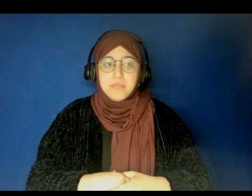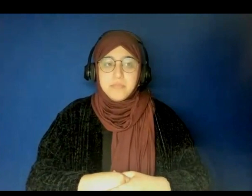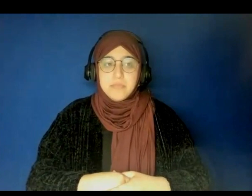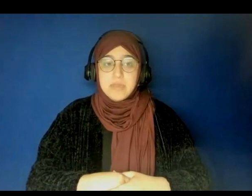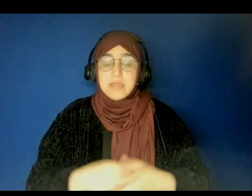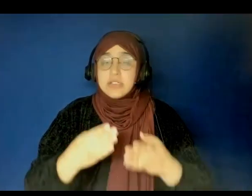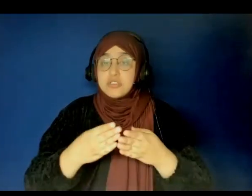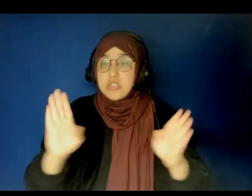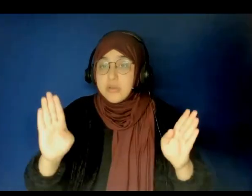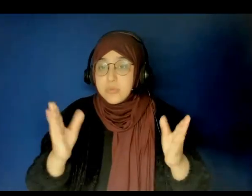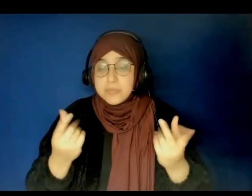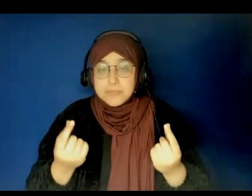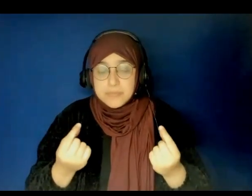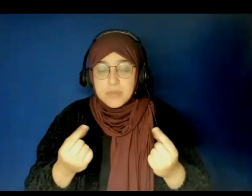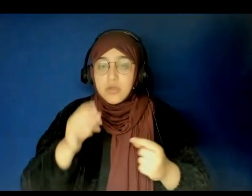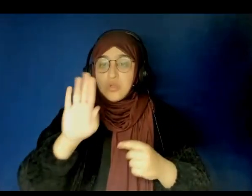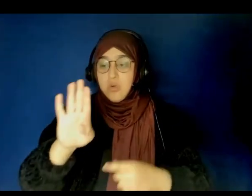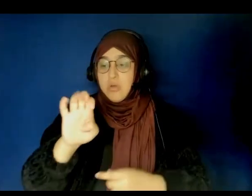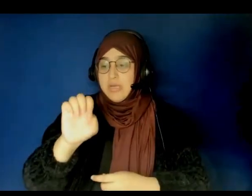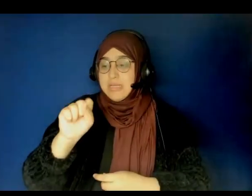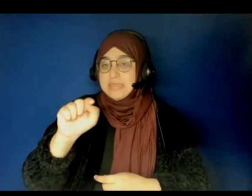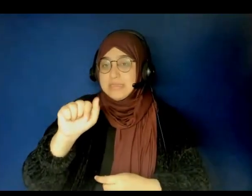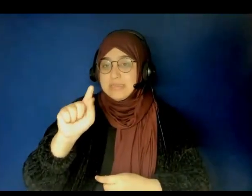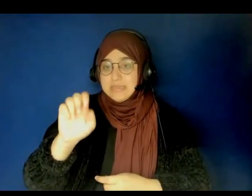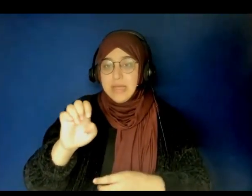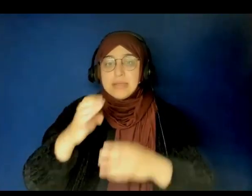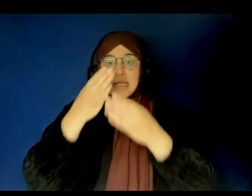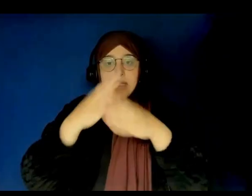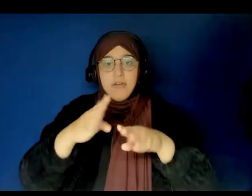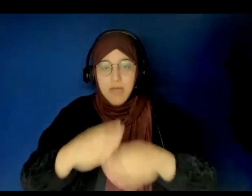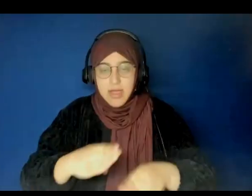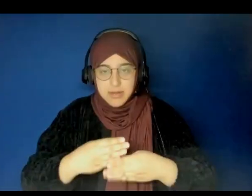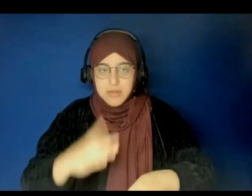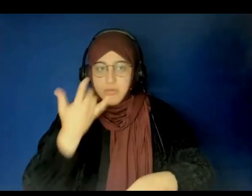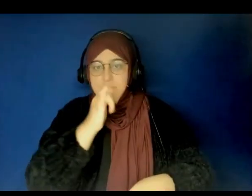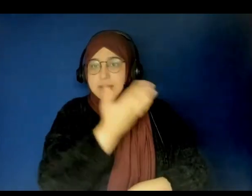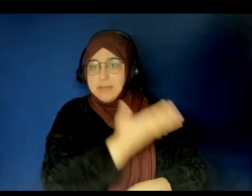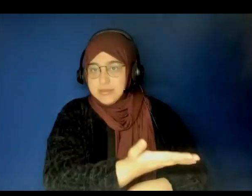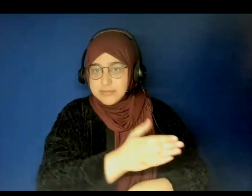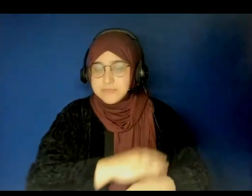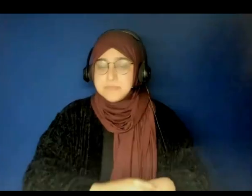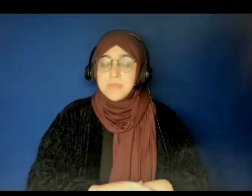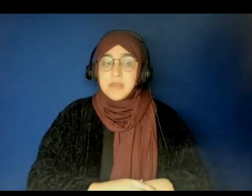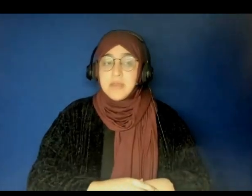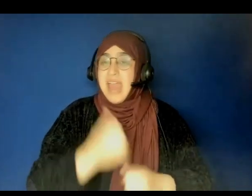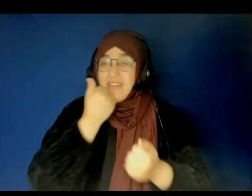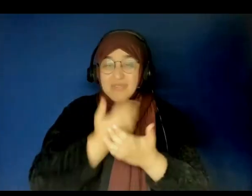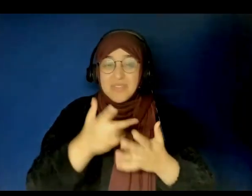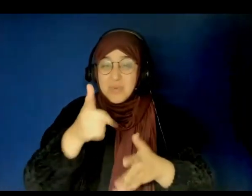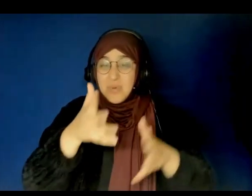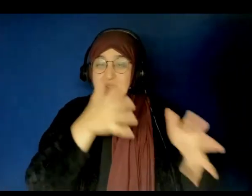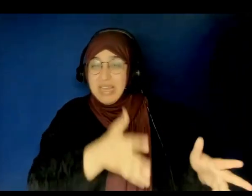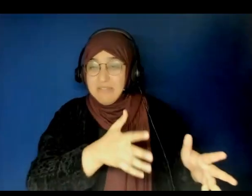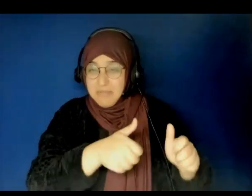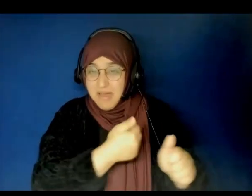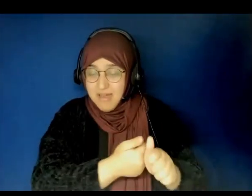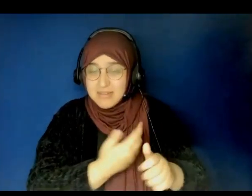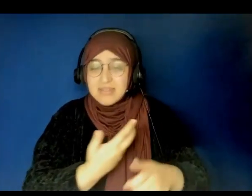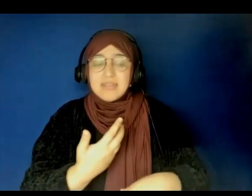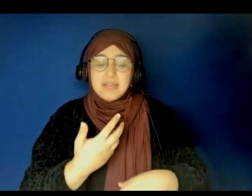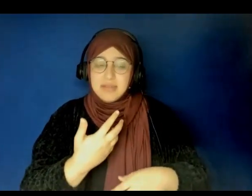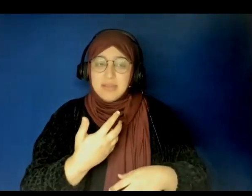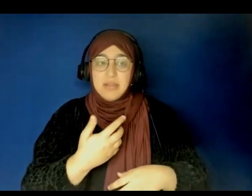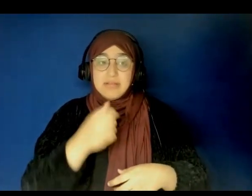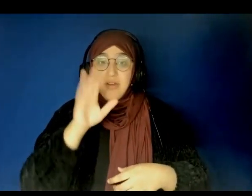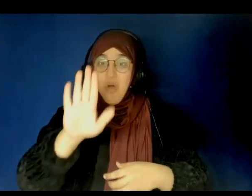as follows. Your estate, meaning everything you leave behind, your unpaid debts are paid. Now, an important